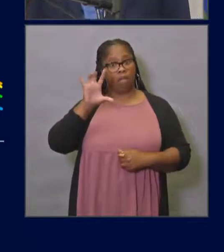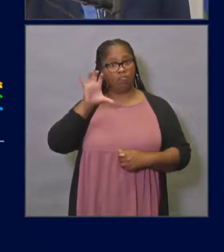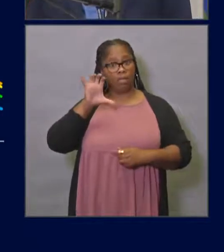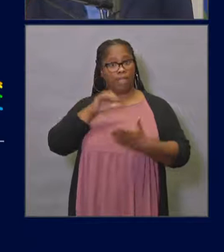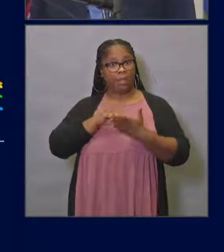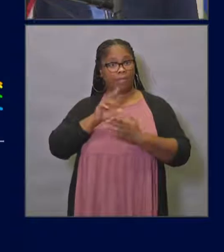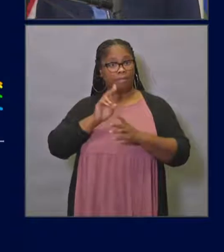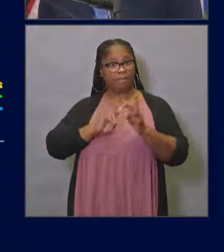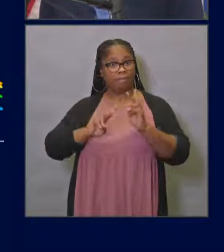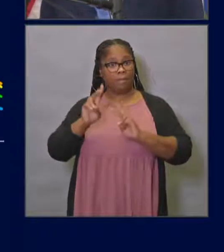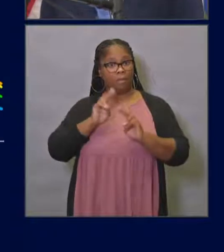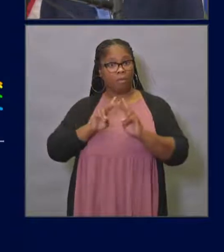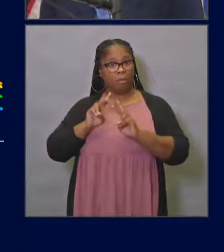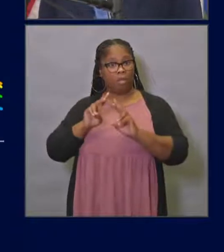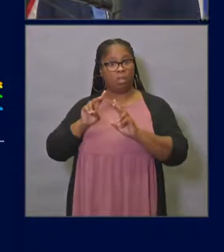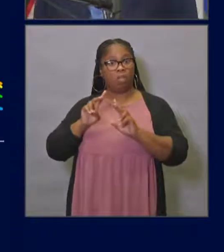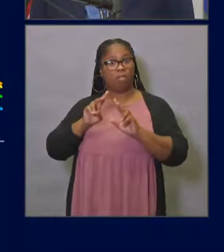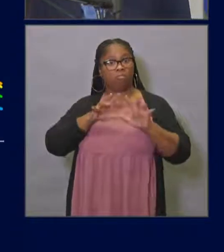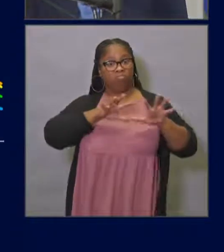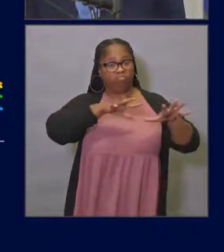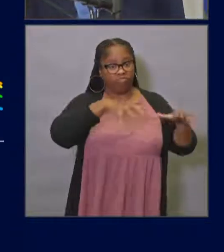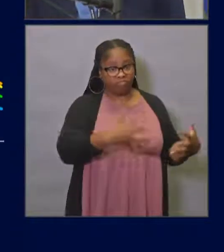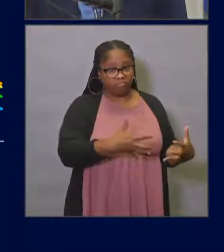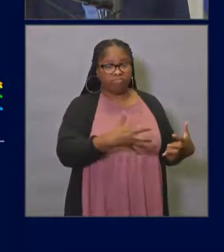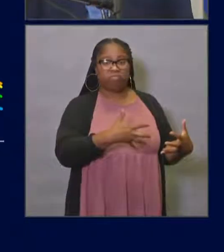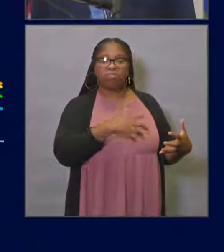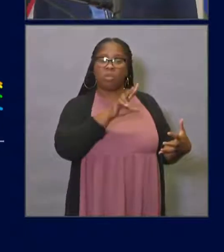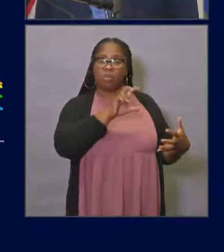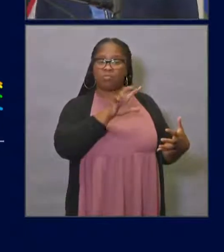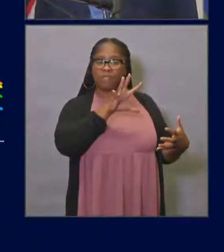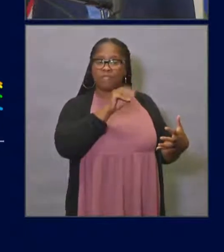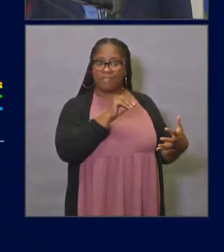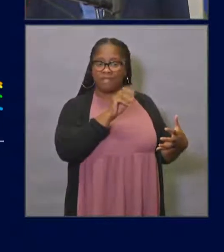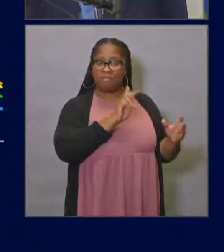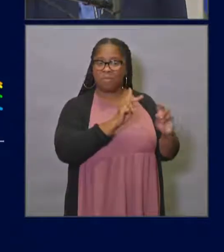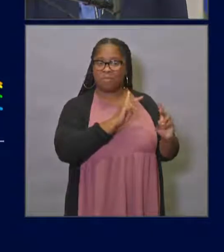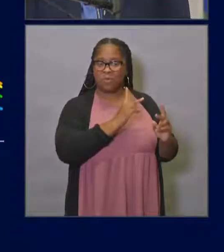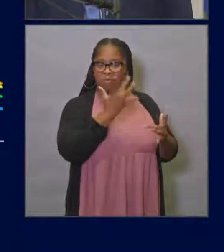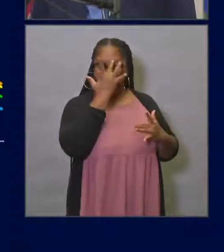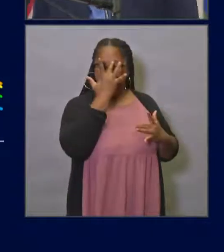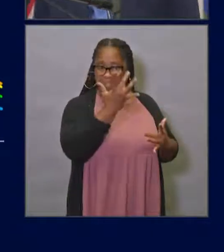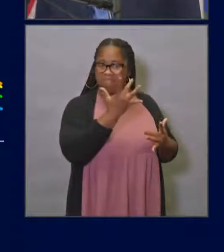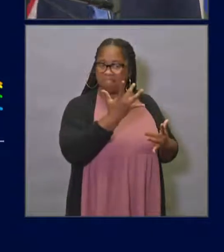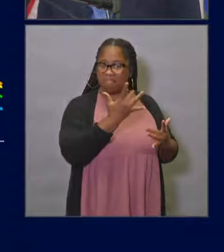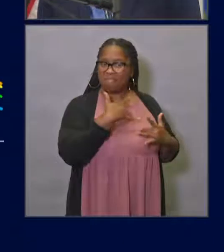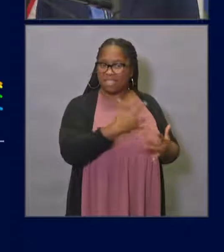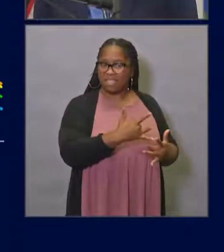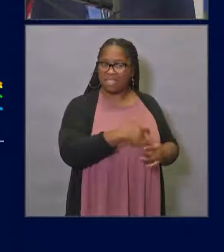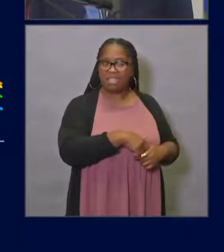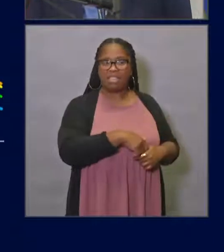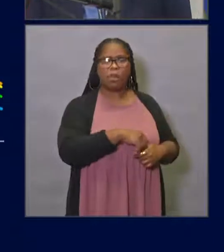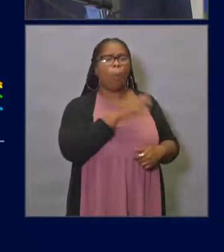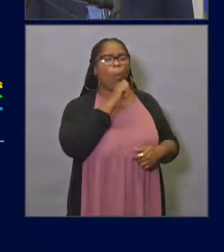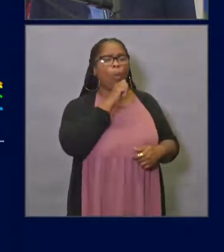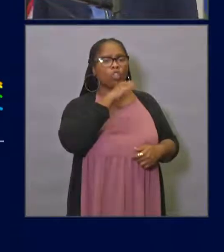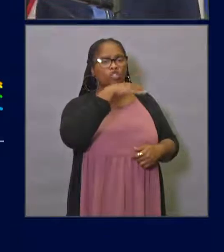people in the areas with the highest poverty rates. That's the orange line. And this was over twice